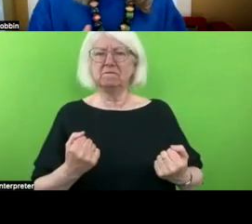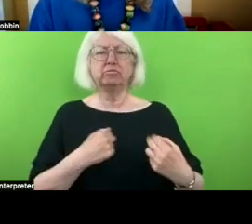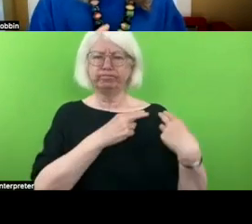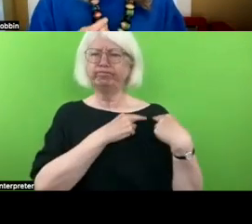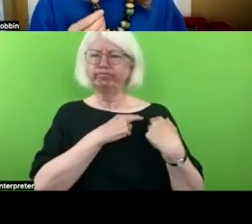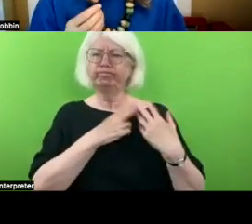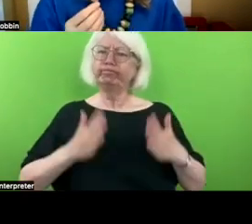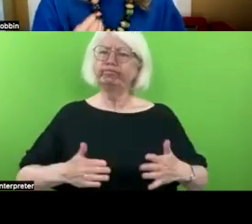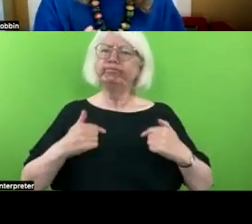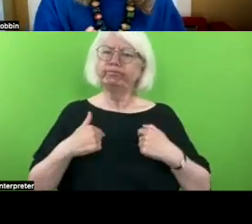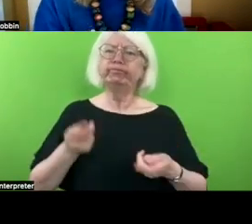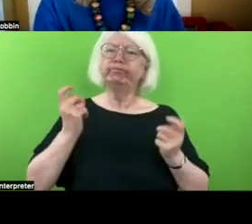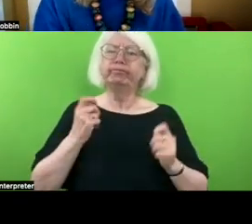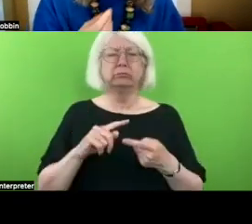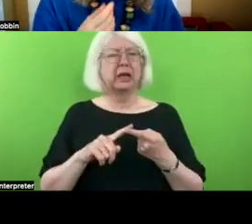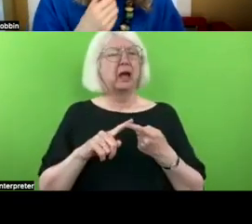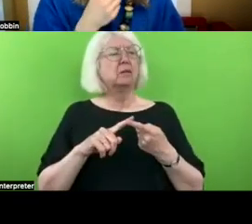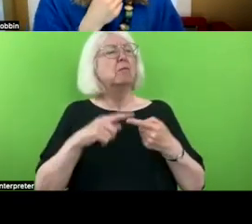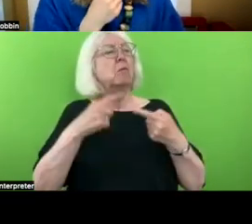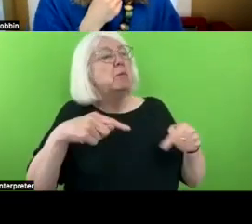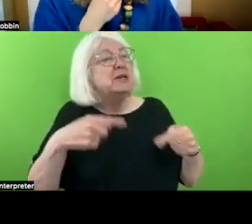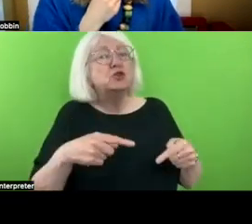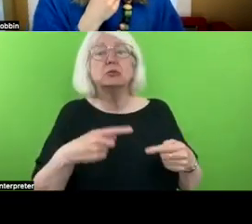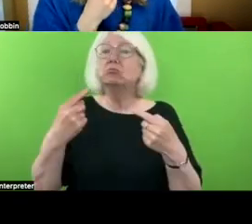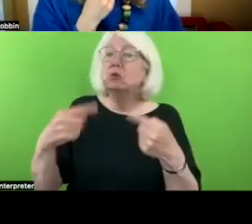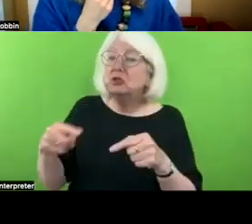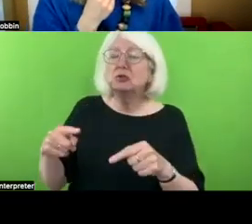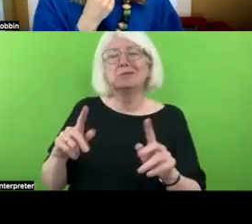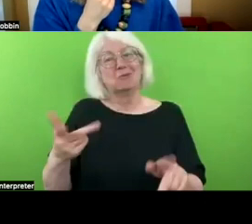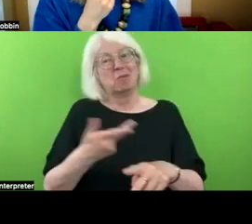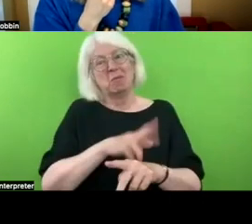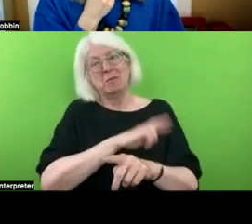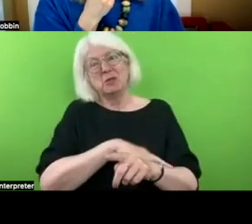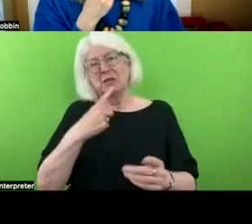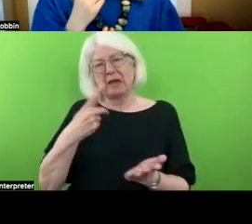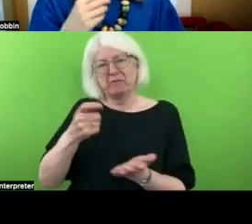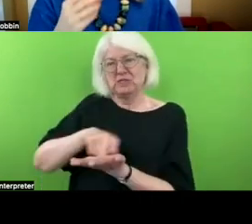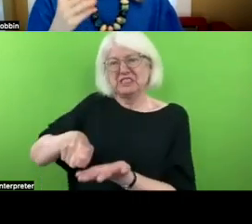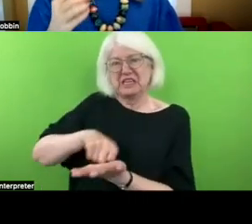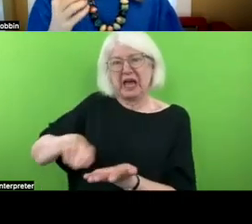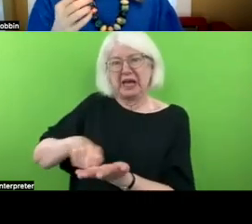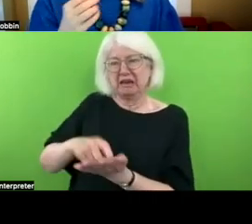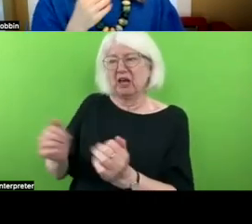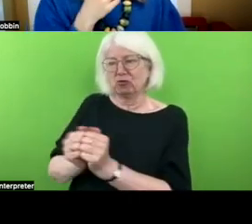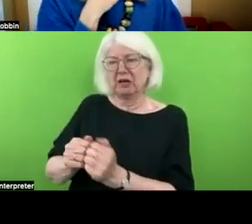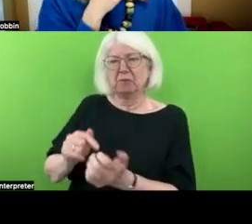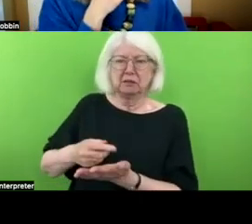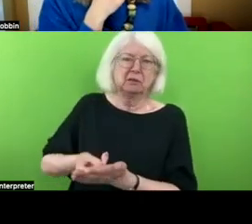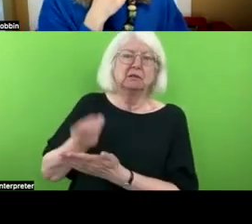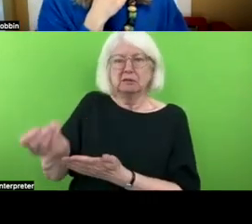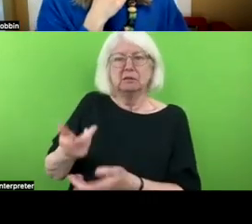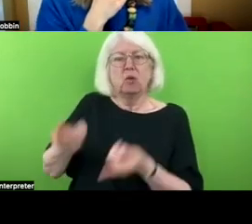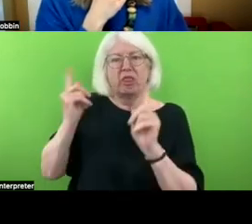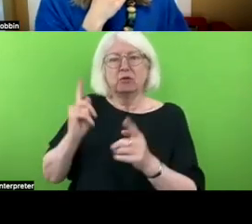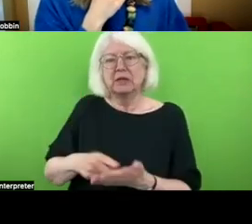Permission giving, signing things, one of the bishops said, appointments, those sort of authority power that